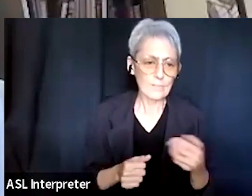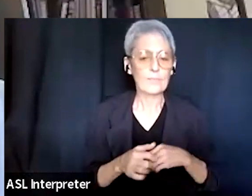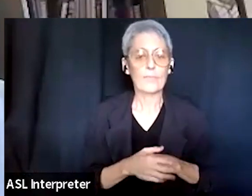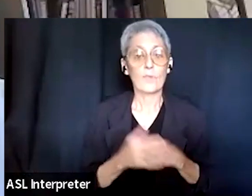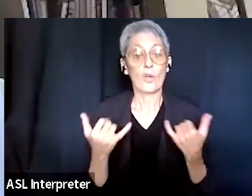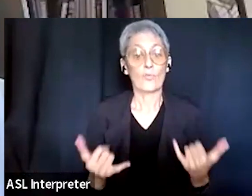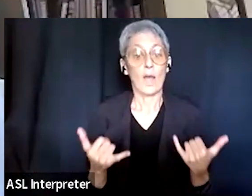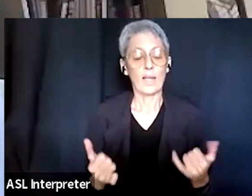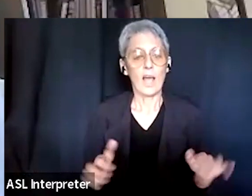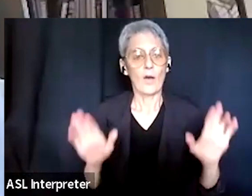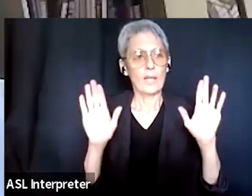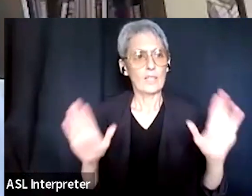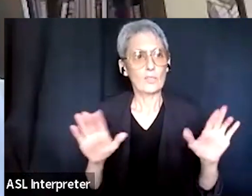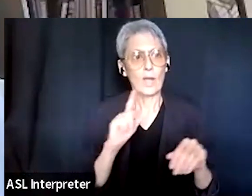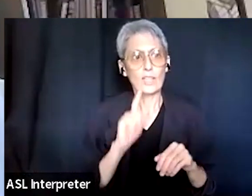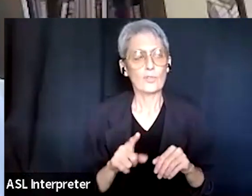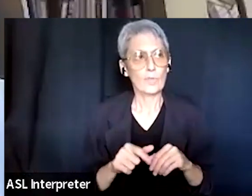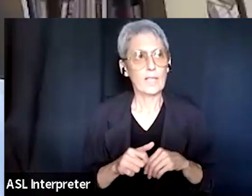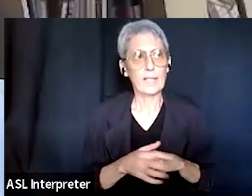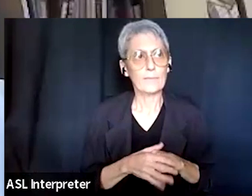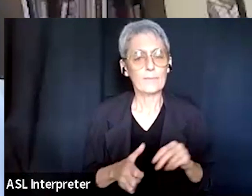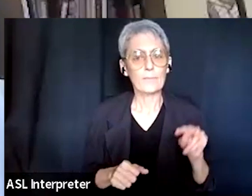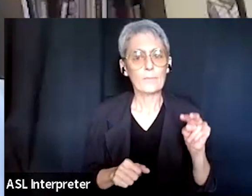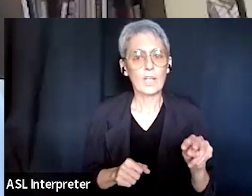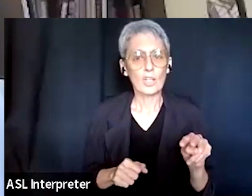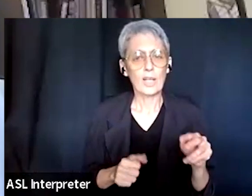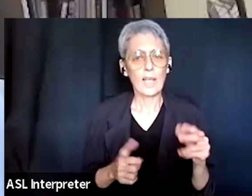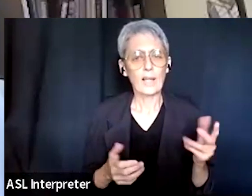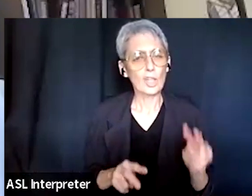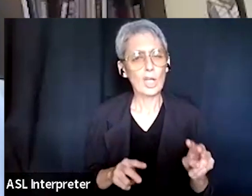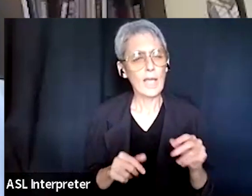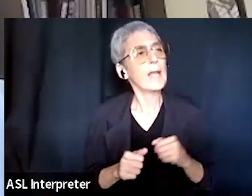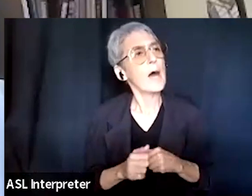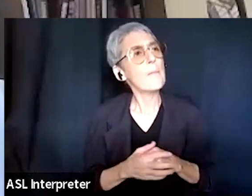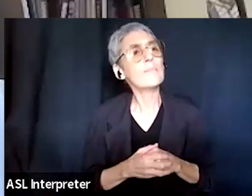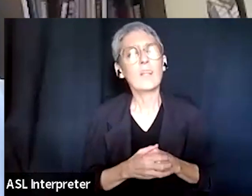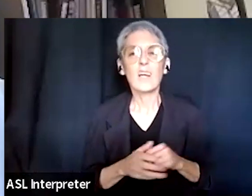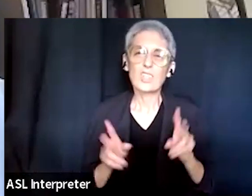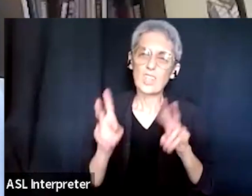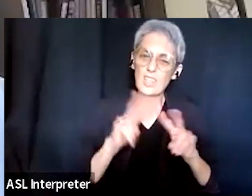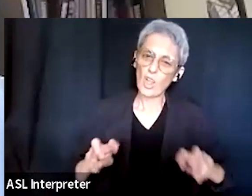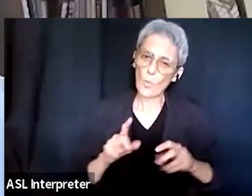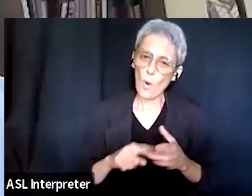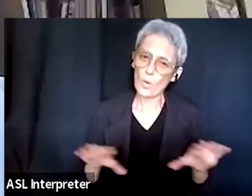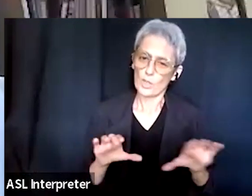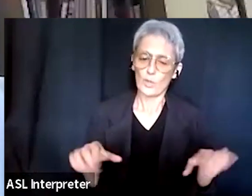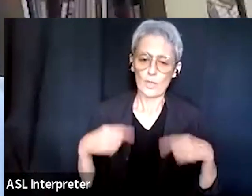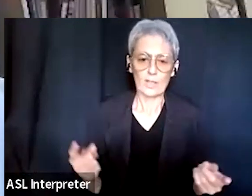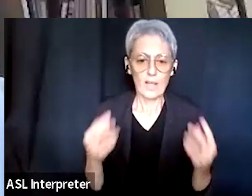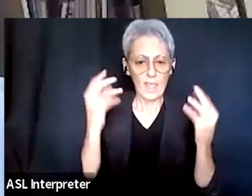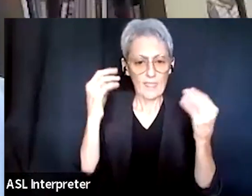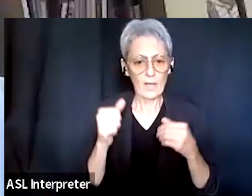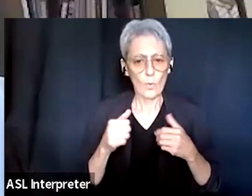to really look at what we're doing and think about what